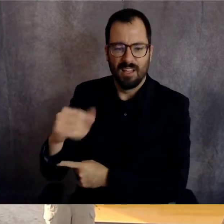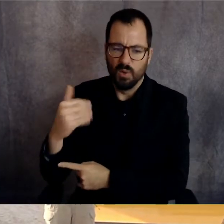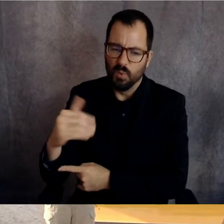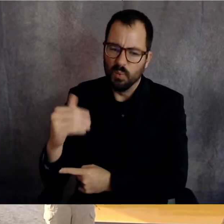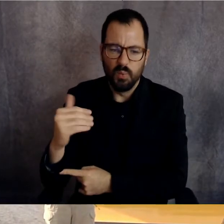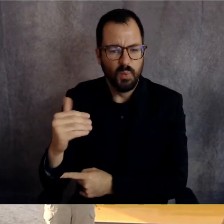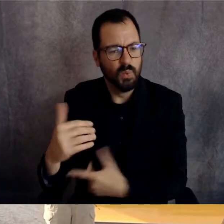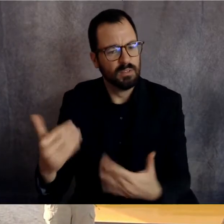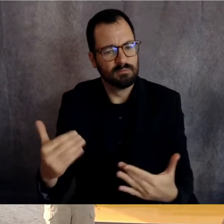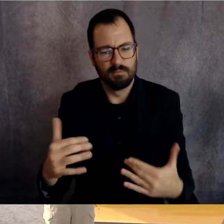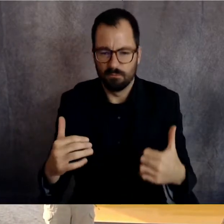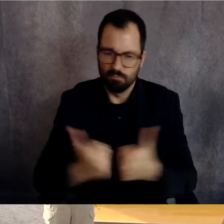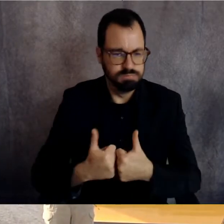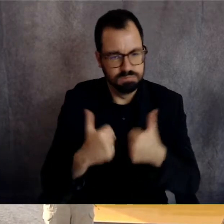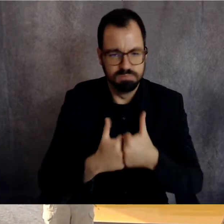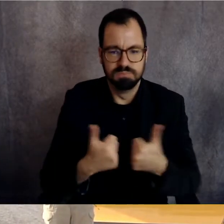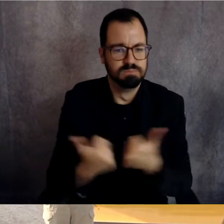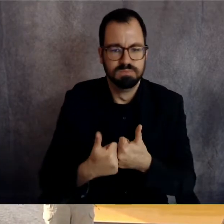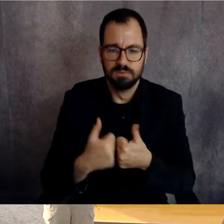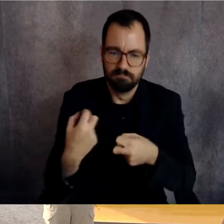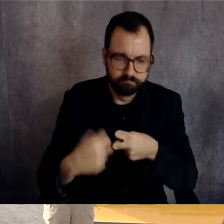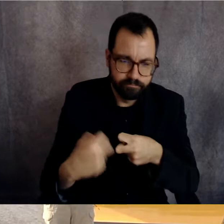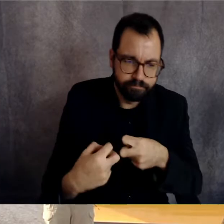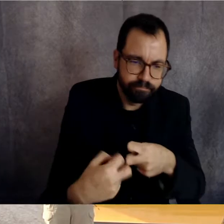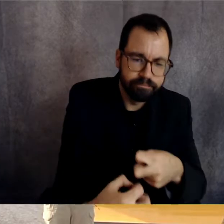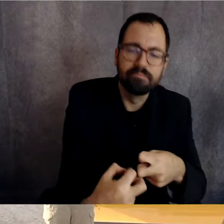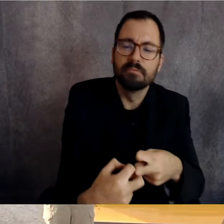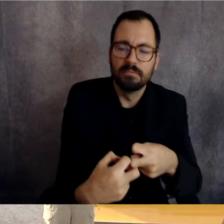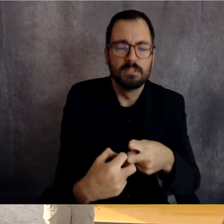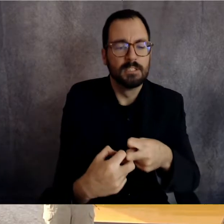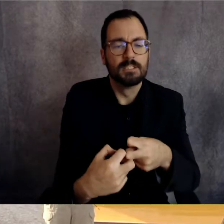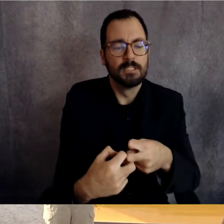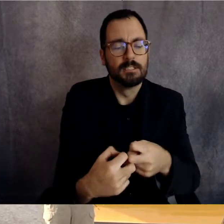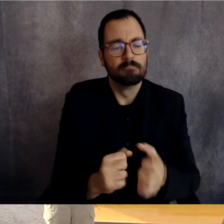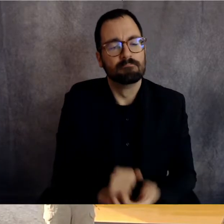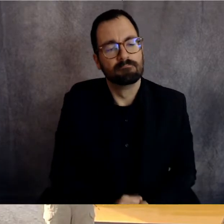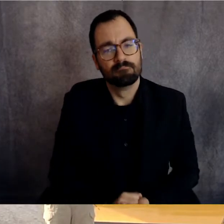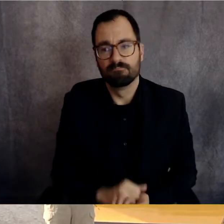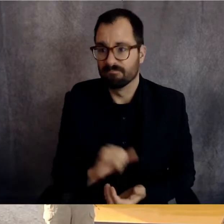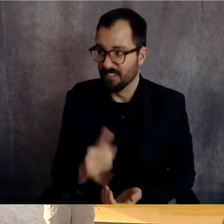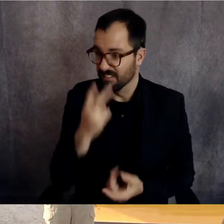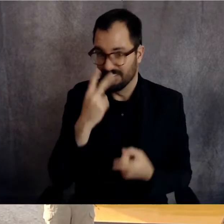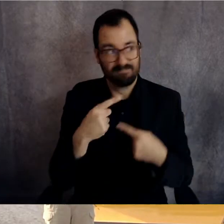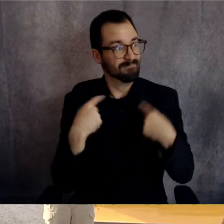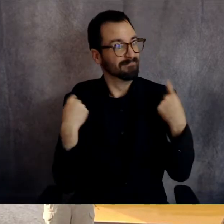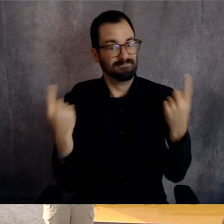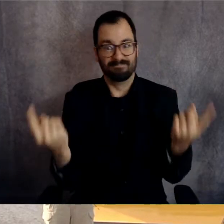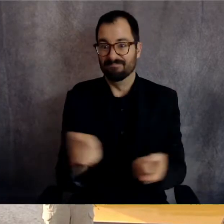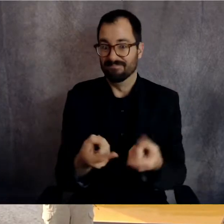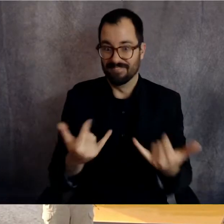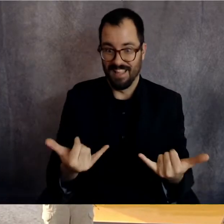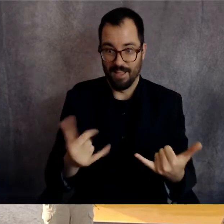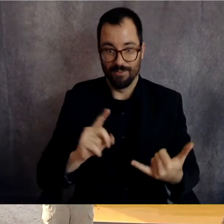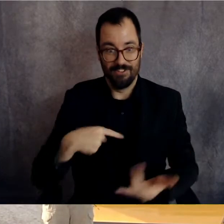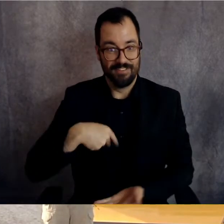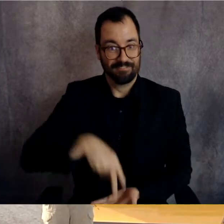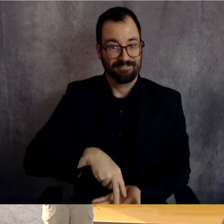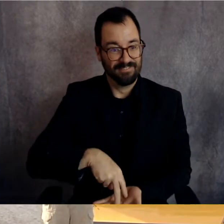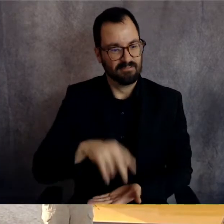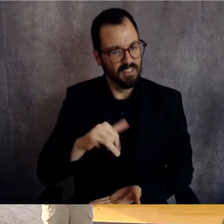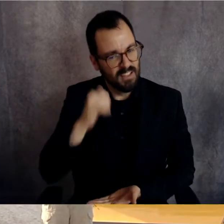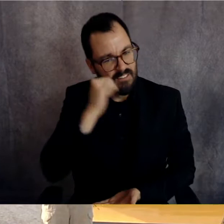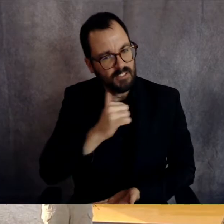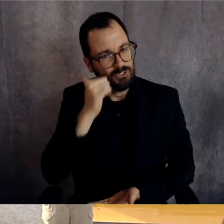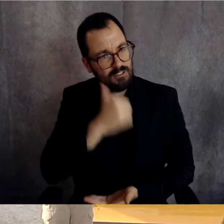working together, and that's what we do in this yard every single year when it comes to the winter and when it comes